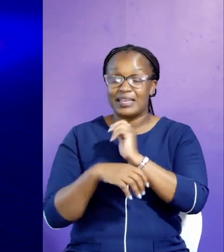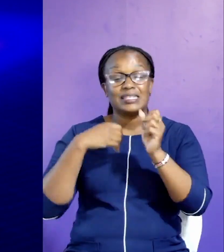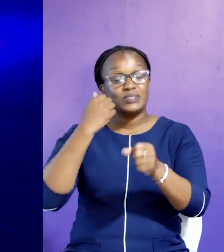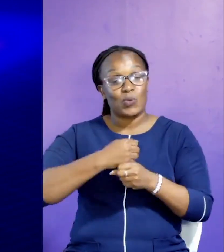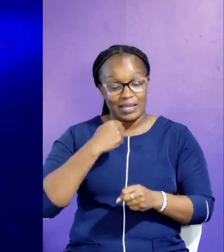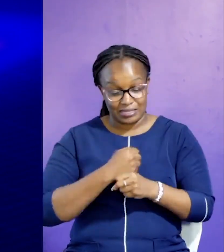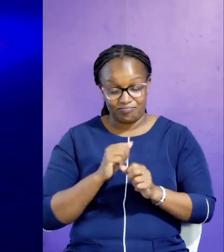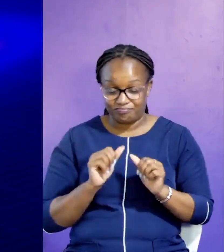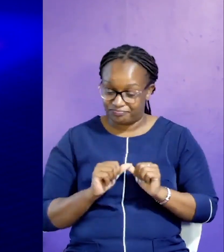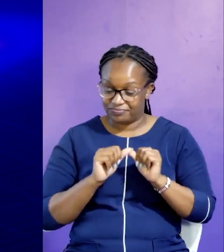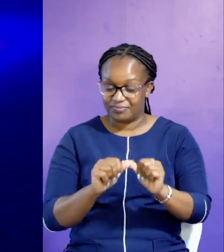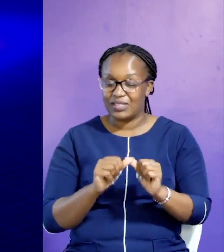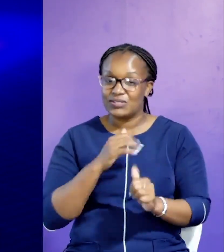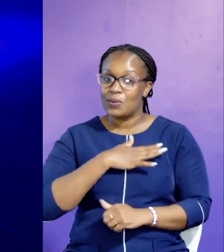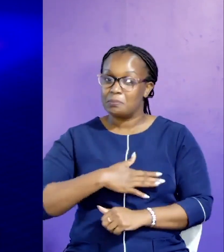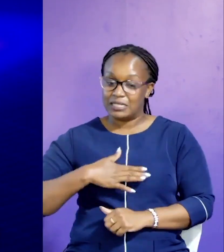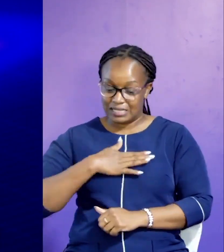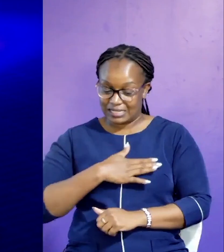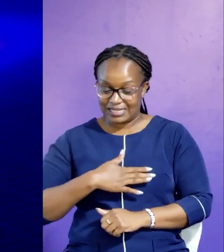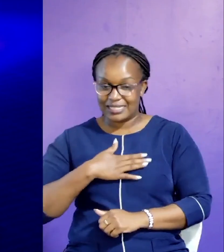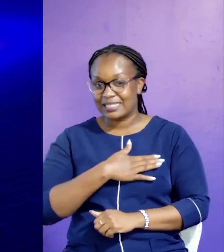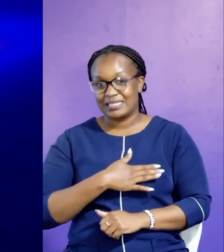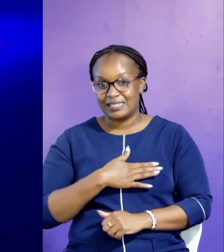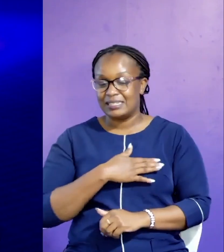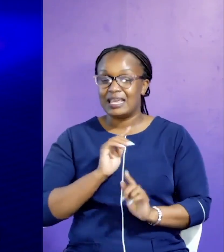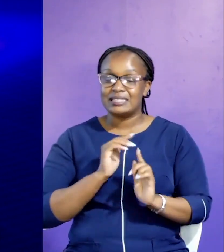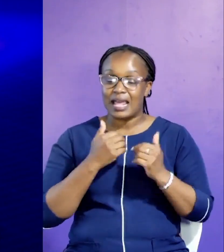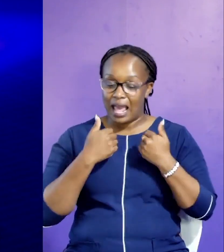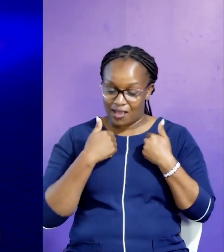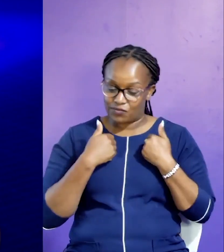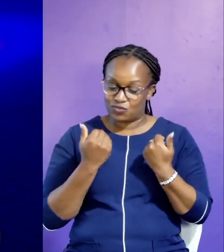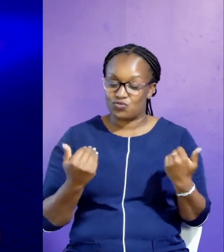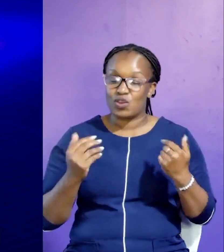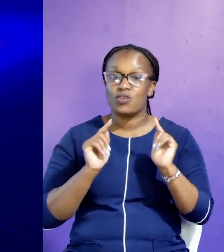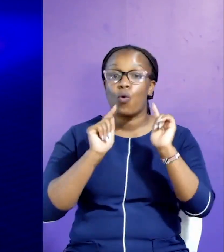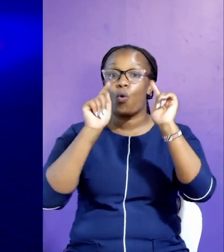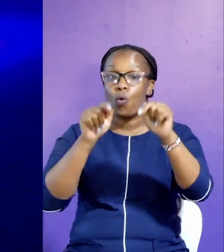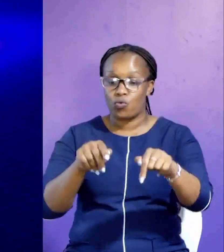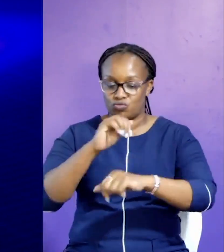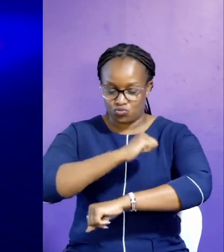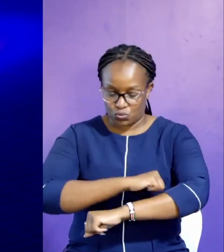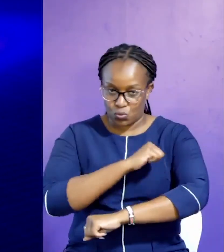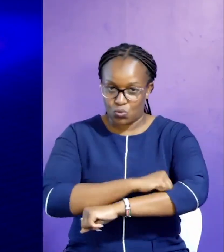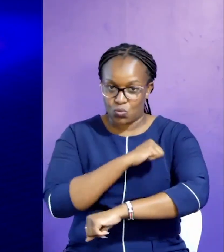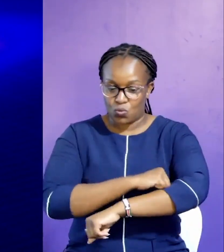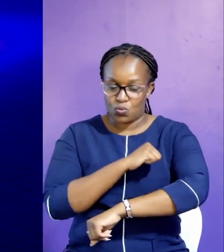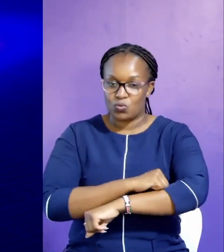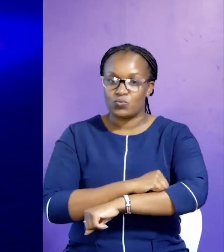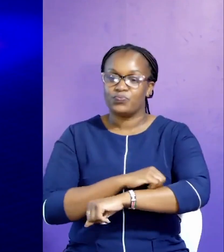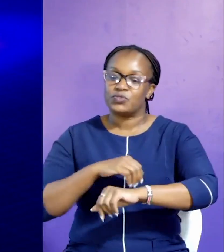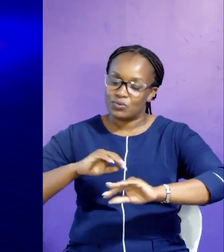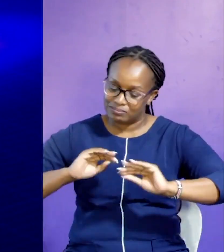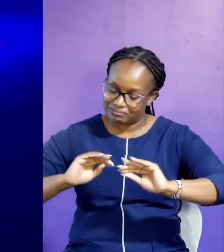working. So kindly tupeleke watoto shule. I insist on that. Tupeleke watoto shule,